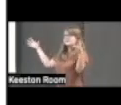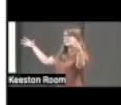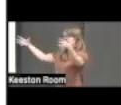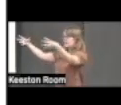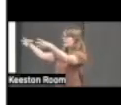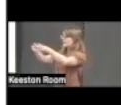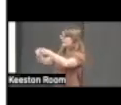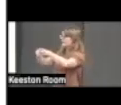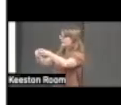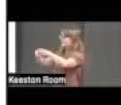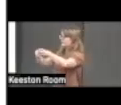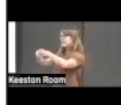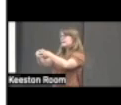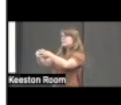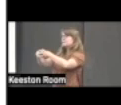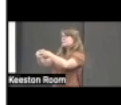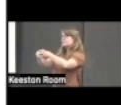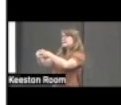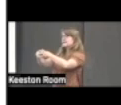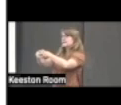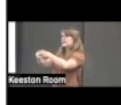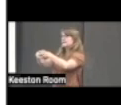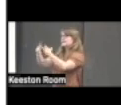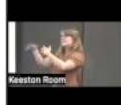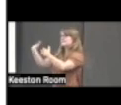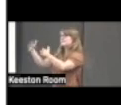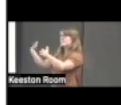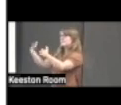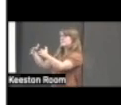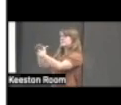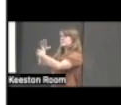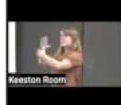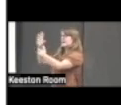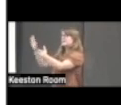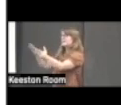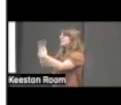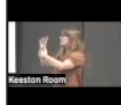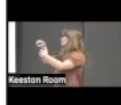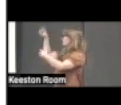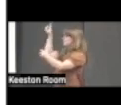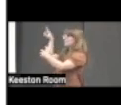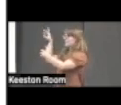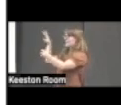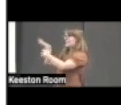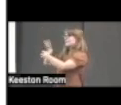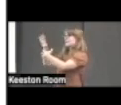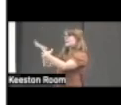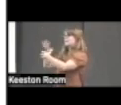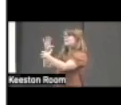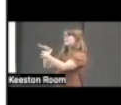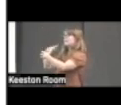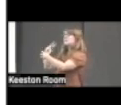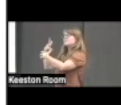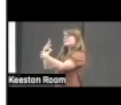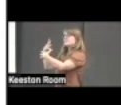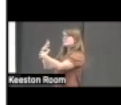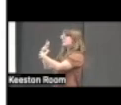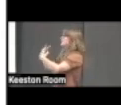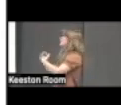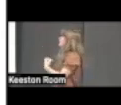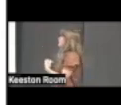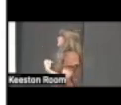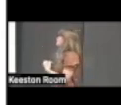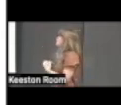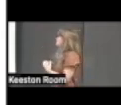past has brought wild males into the area, right? Because they're scent marking and their estrogens are going up. So that's chemically can be